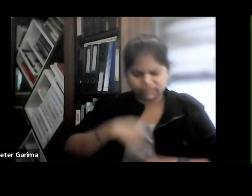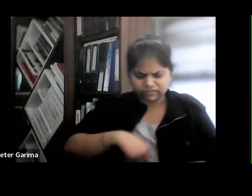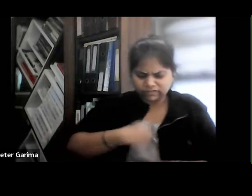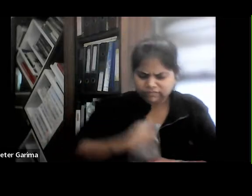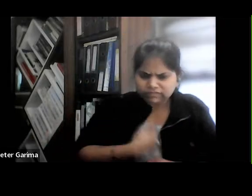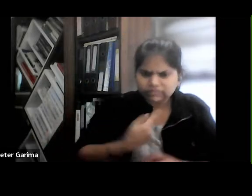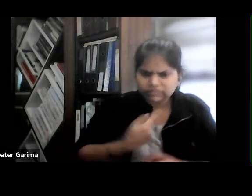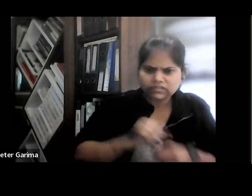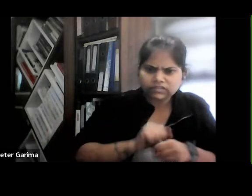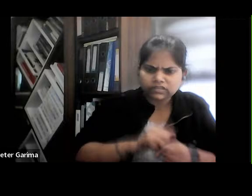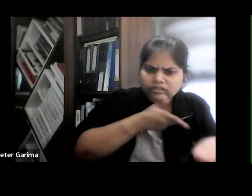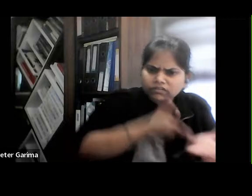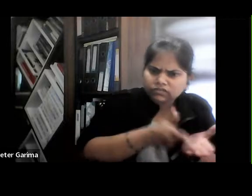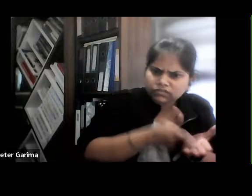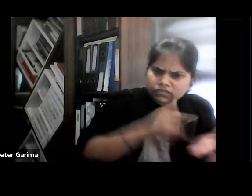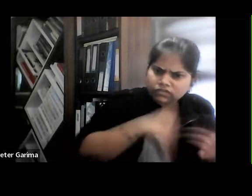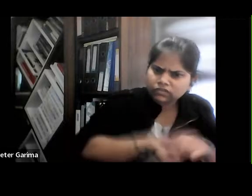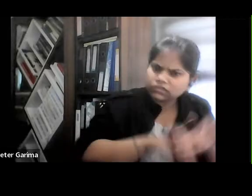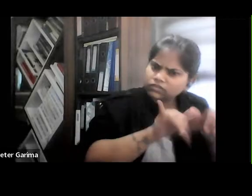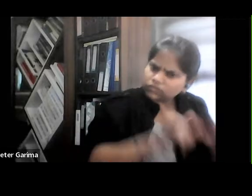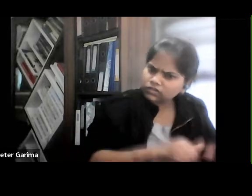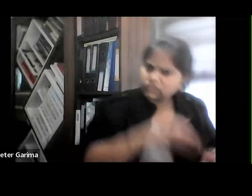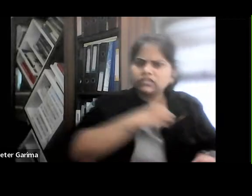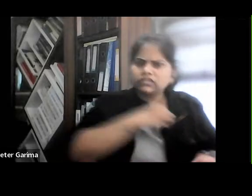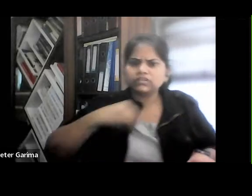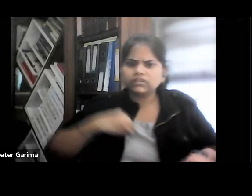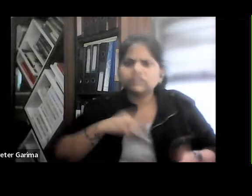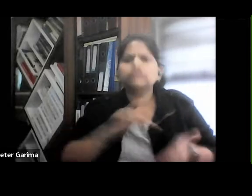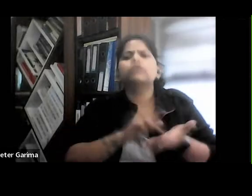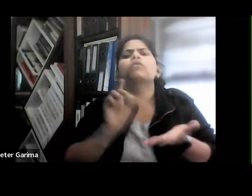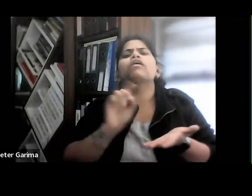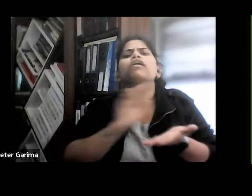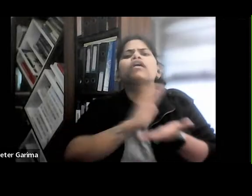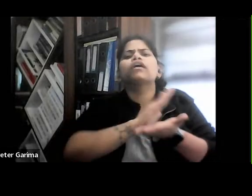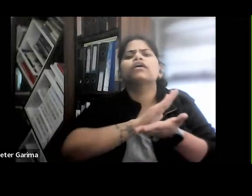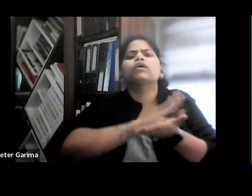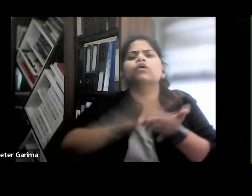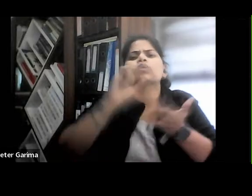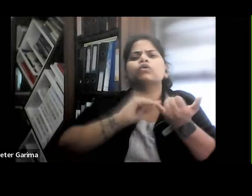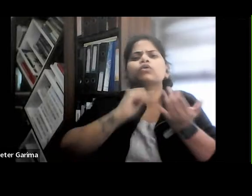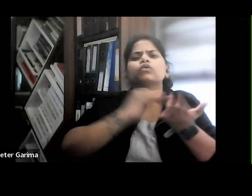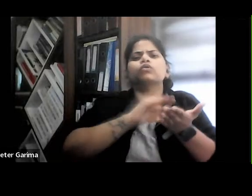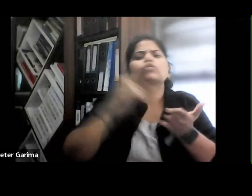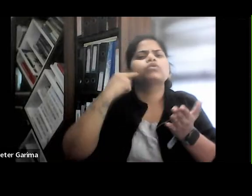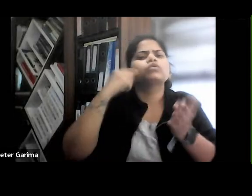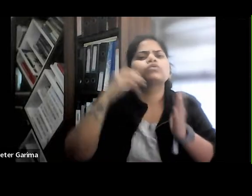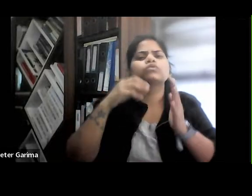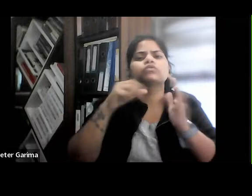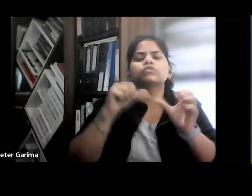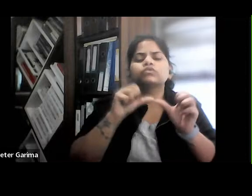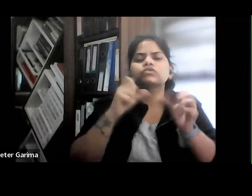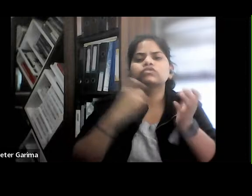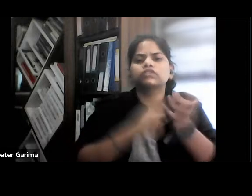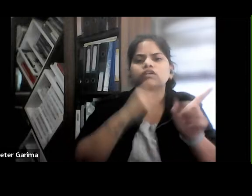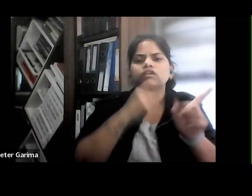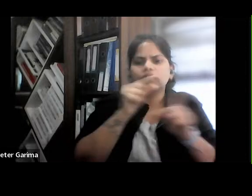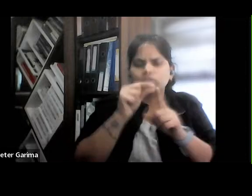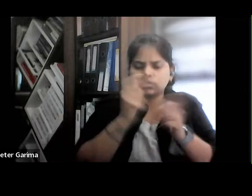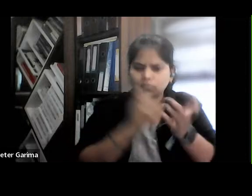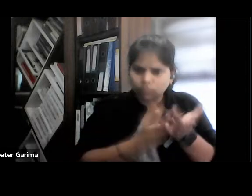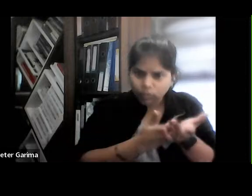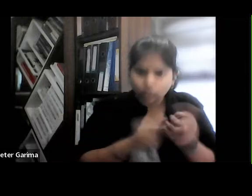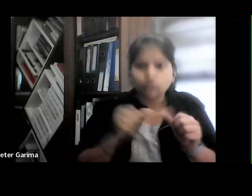village Ved doctors in Hoshiarpur and Amritsar to holy men and faith healers, negotiations with God, and